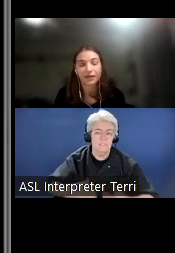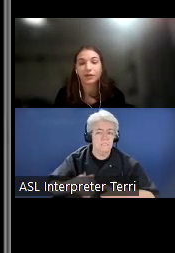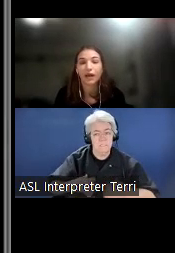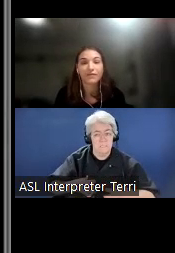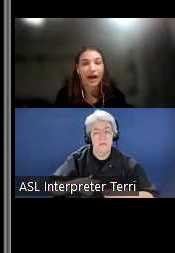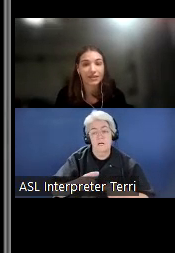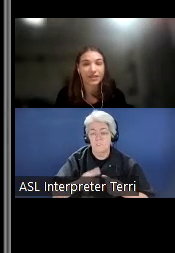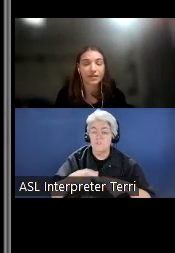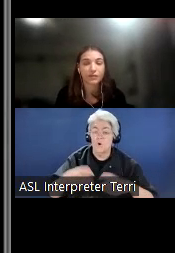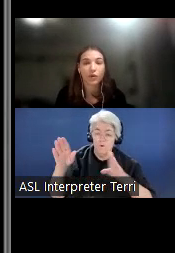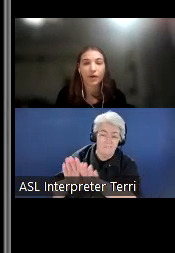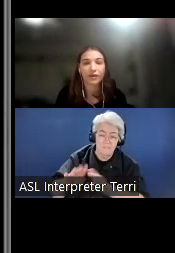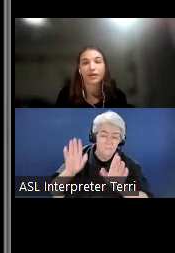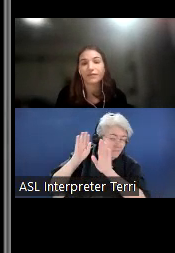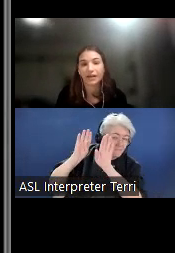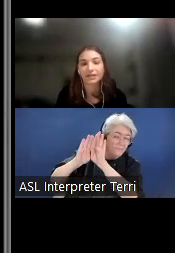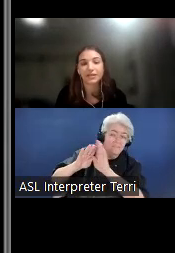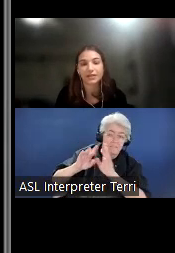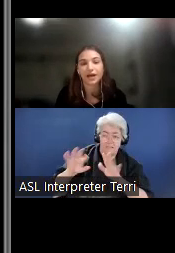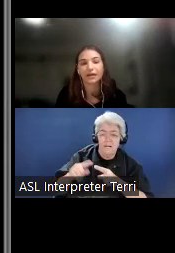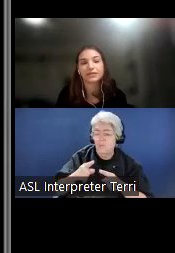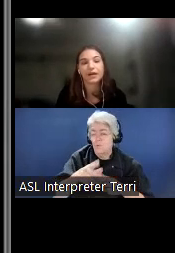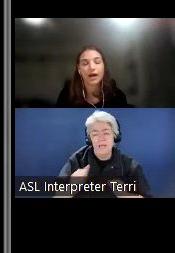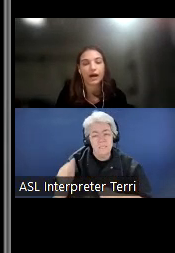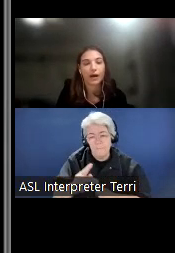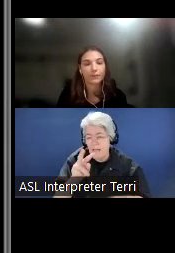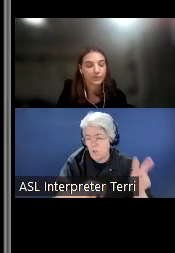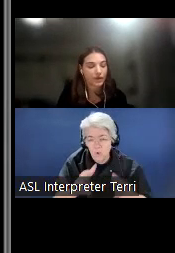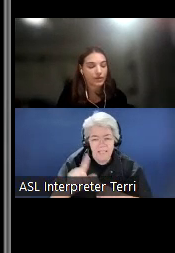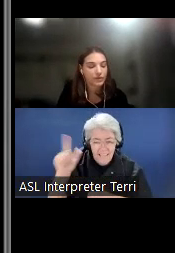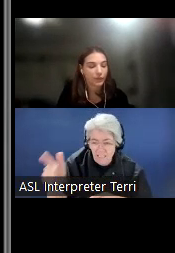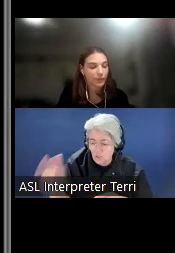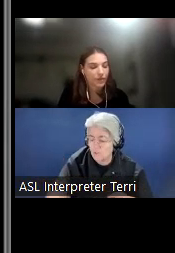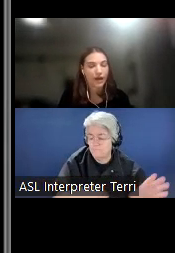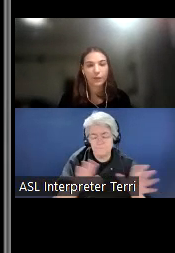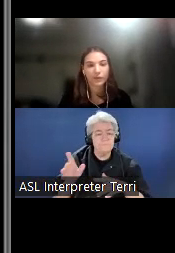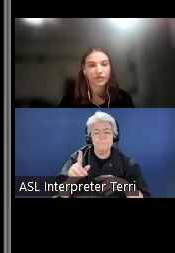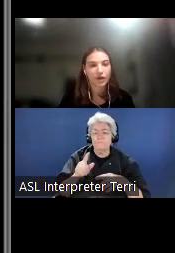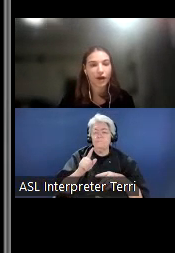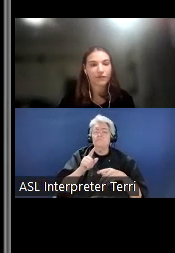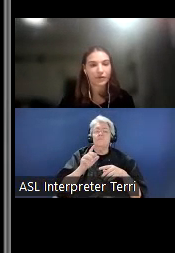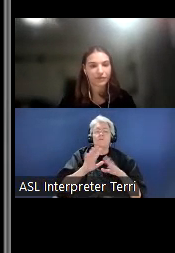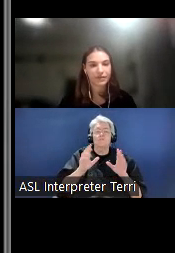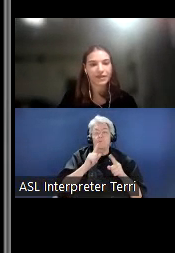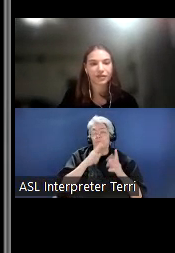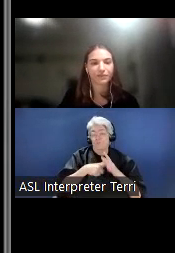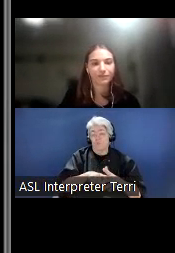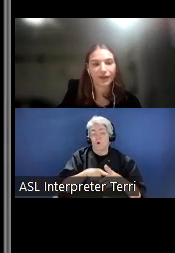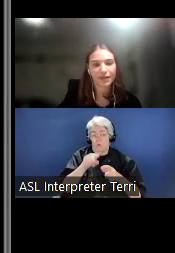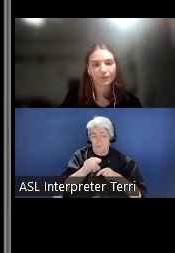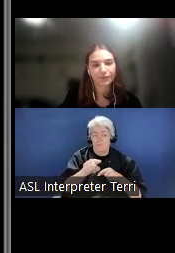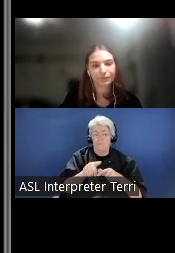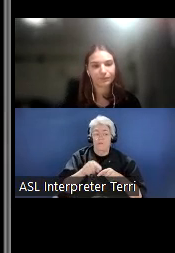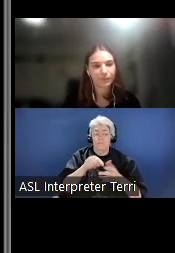breaks as needed. You will have access to this recording. You'll have access to the slides. So with that, we'll start off with this